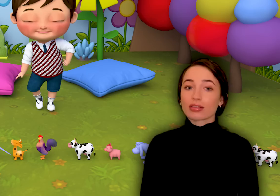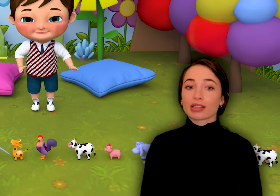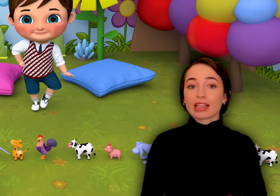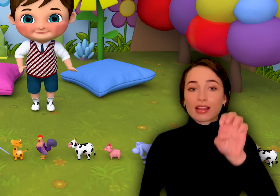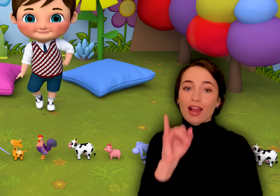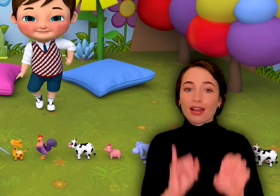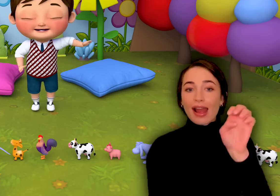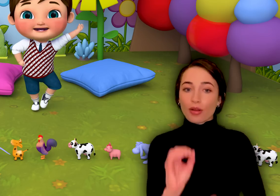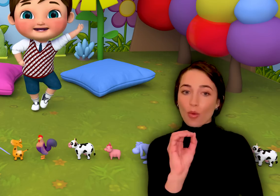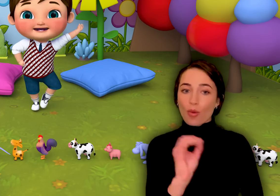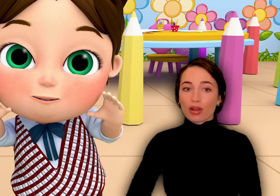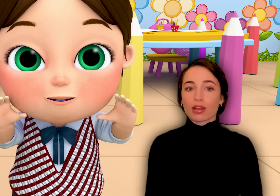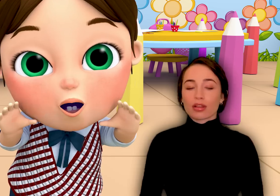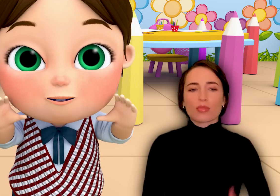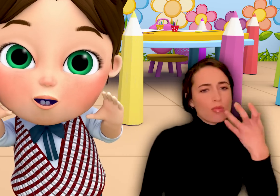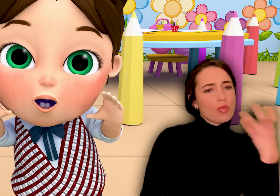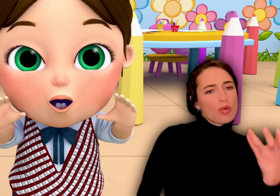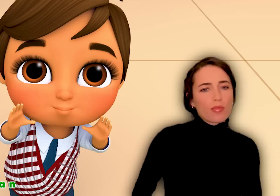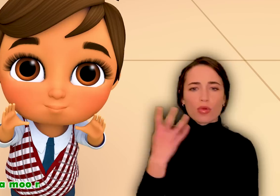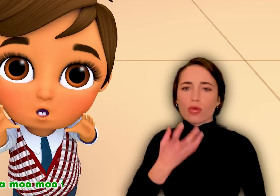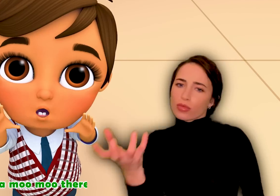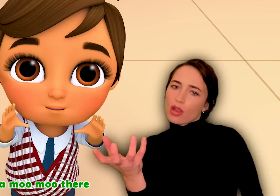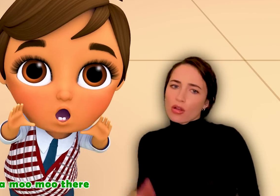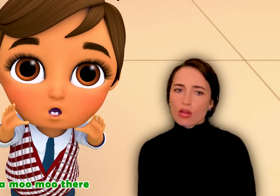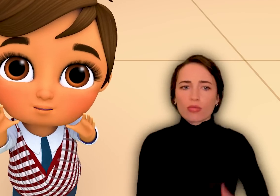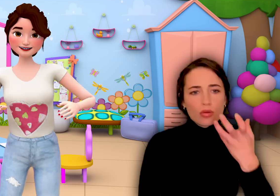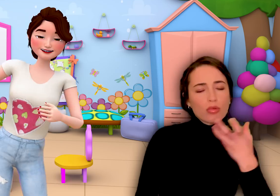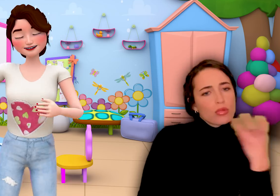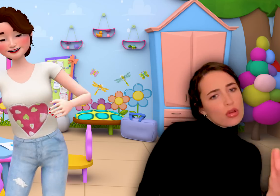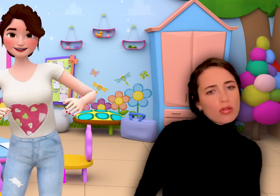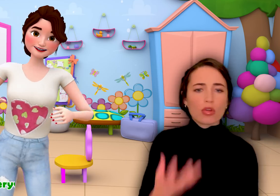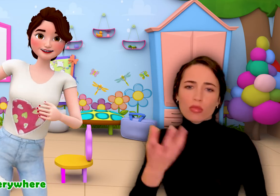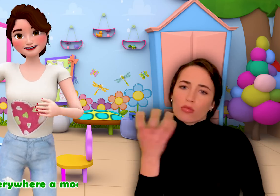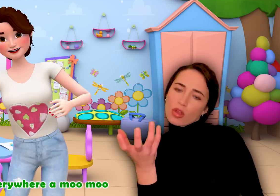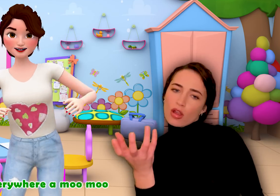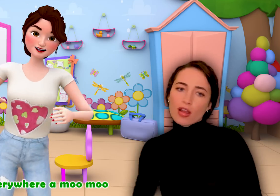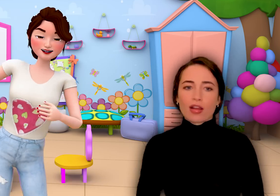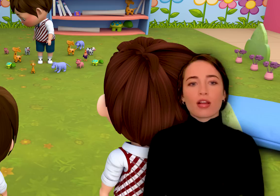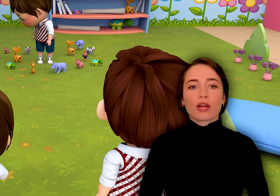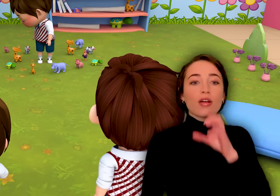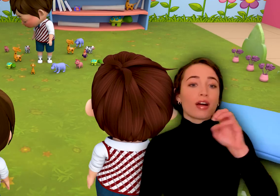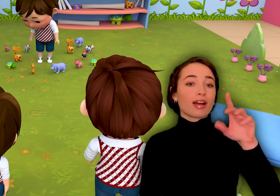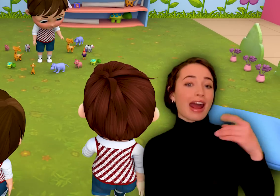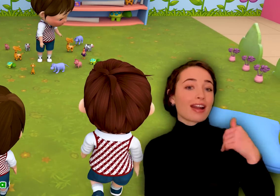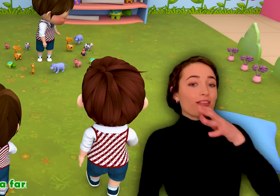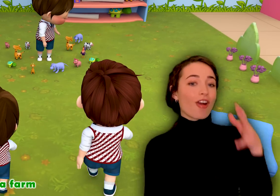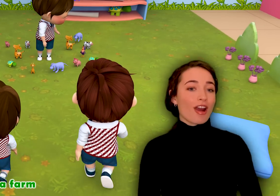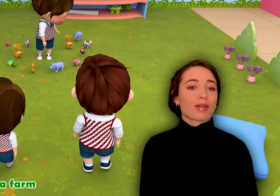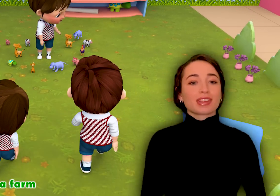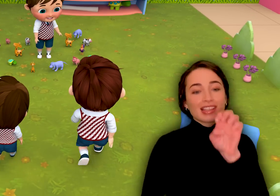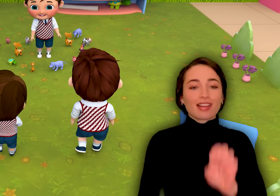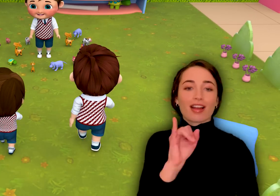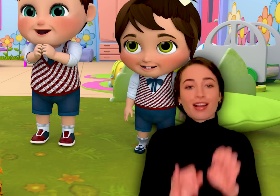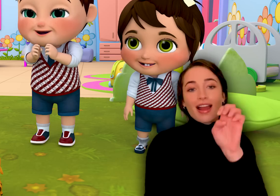cow e-i e- IO with a moo moo here and a moo moo there here a moo there a moo everywhere a moo moo Old McDonald